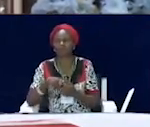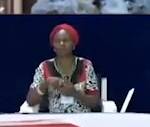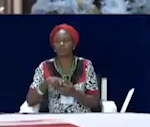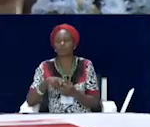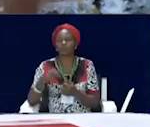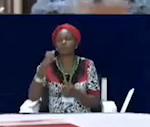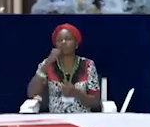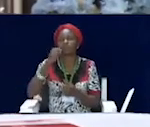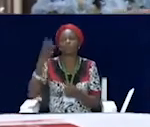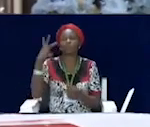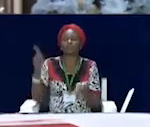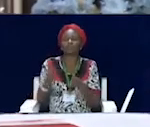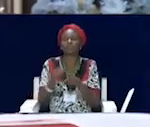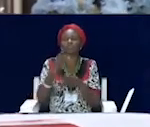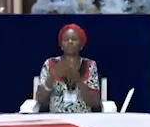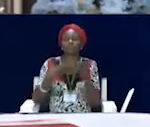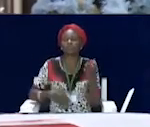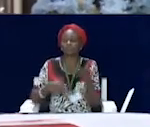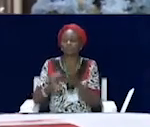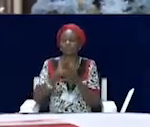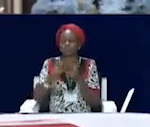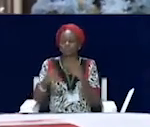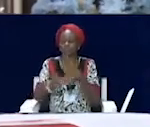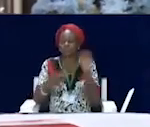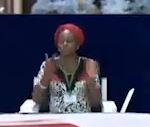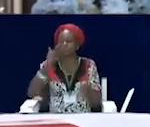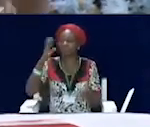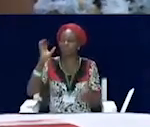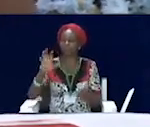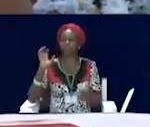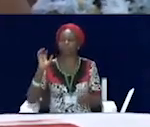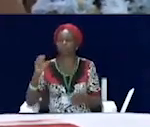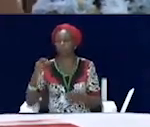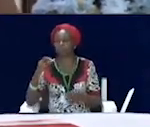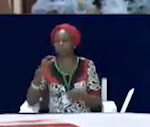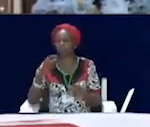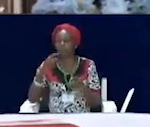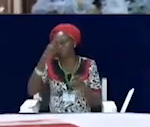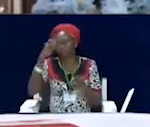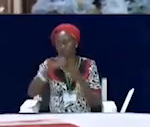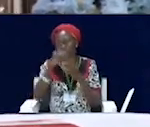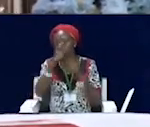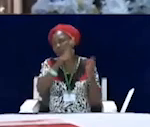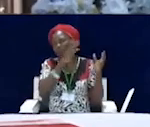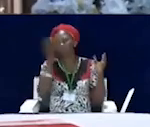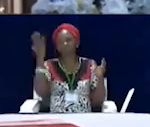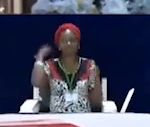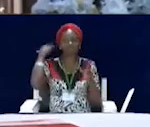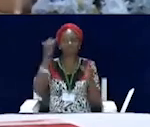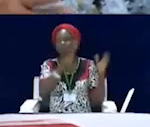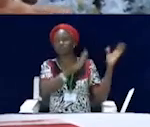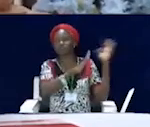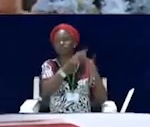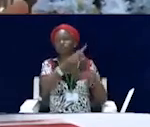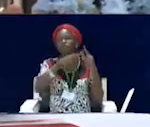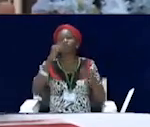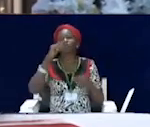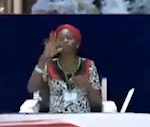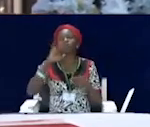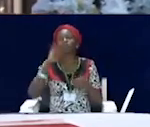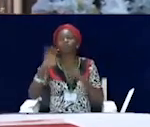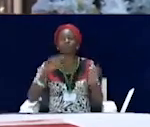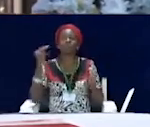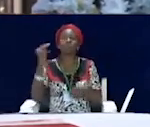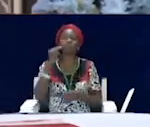She was like somebody who is under a curse, because in those days, when a woman is doing her